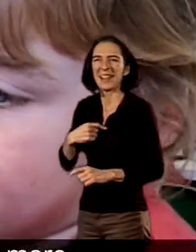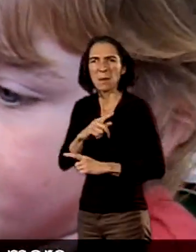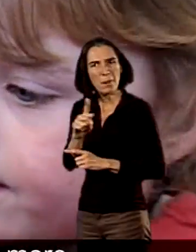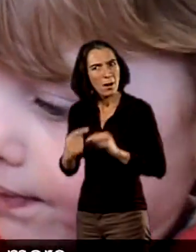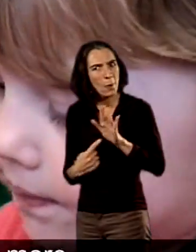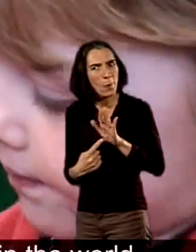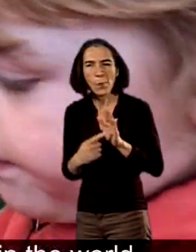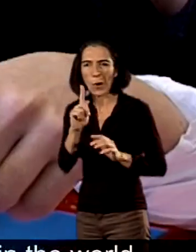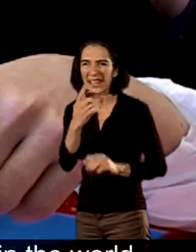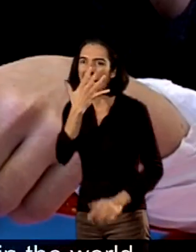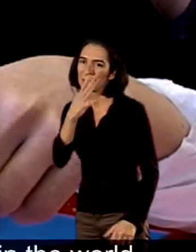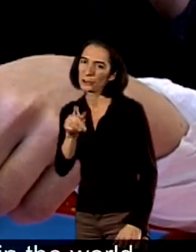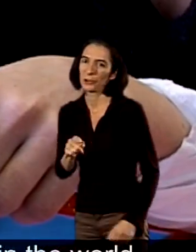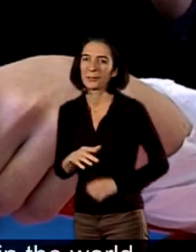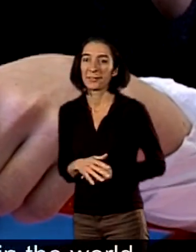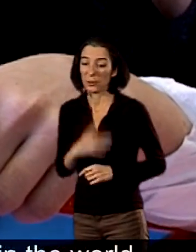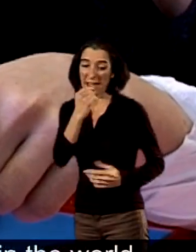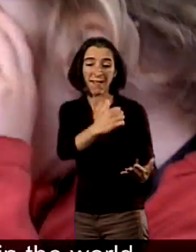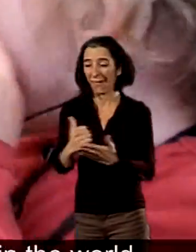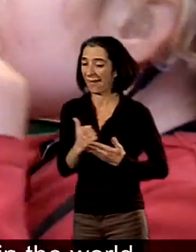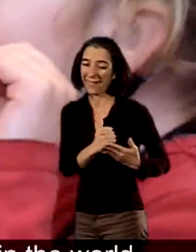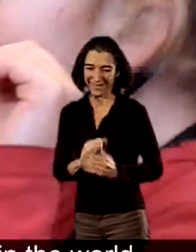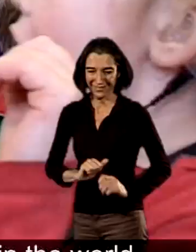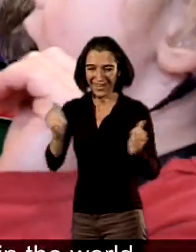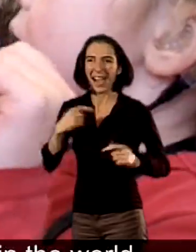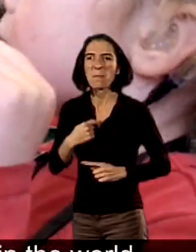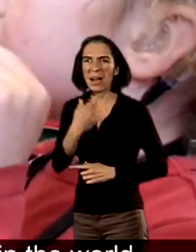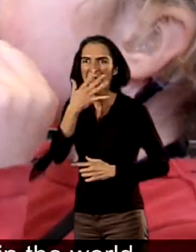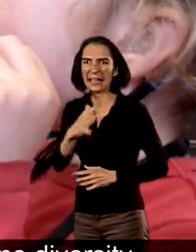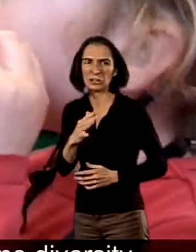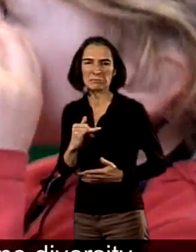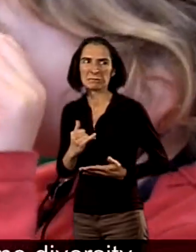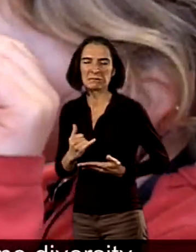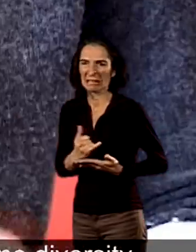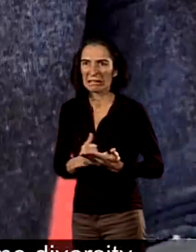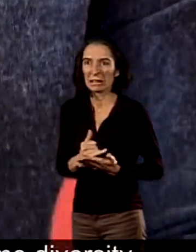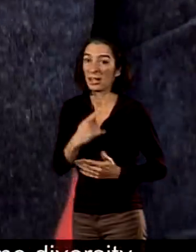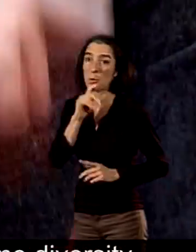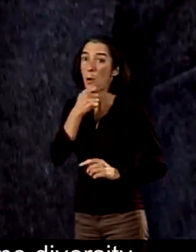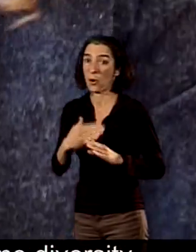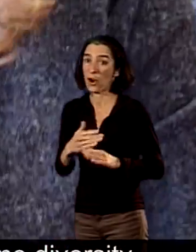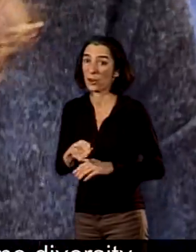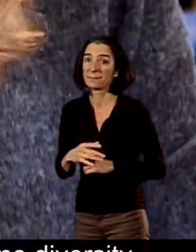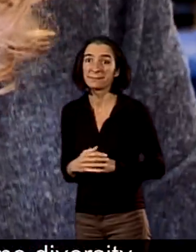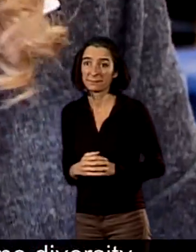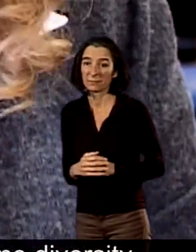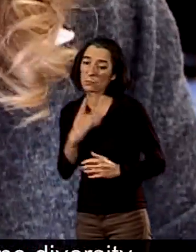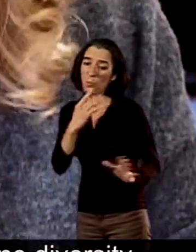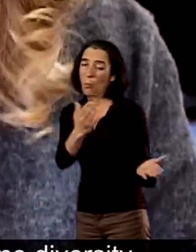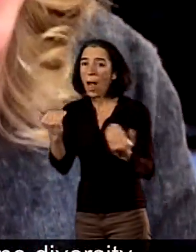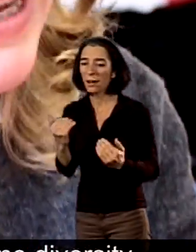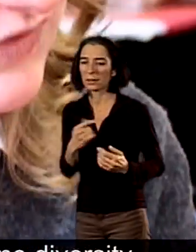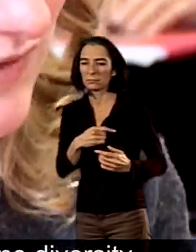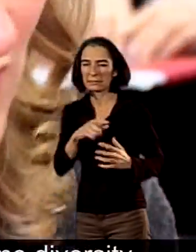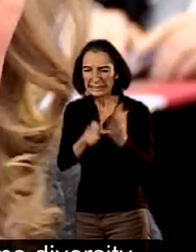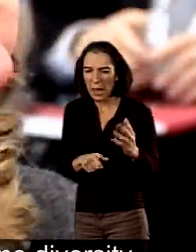is attitudes. And you could have all the support in the world. If your attitudes aren't right about it, it's not going to work. And we welcome diversity and